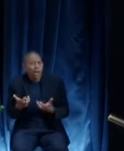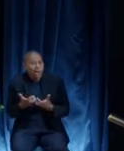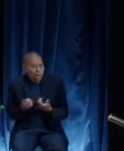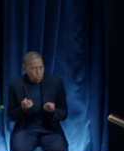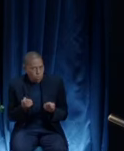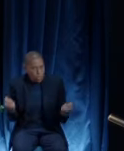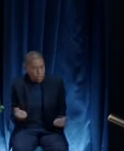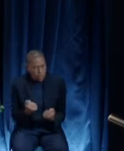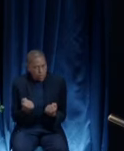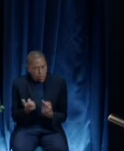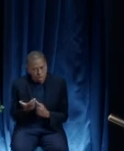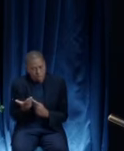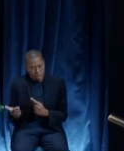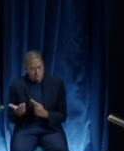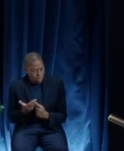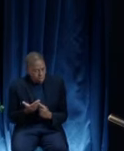it's still